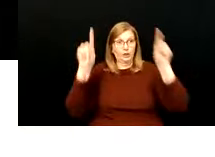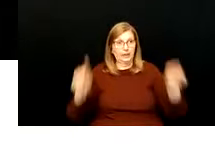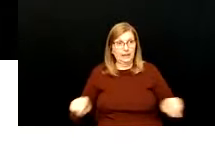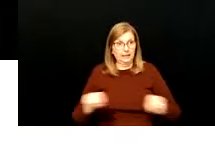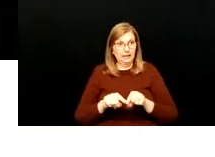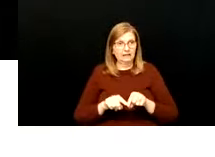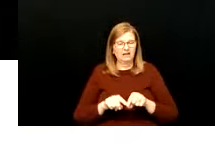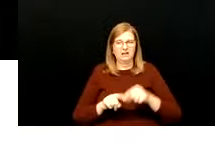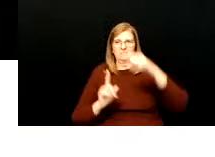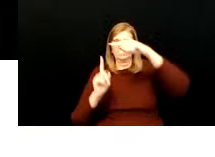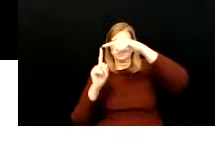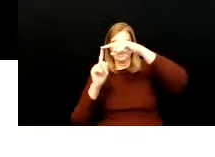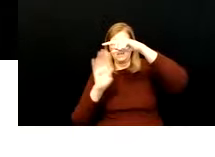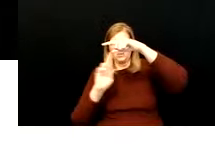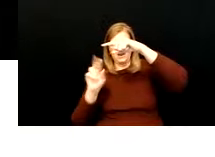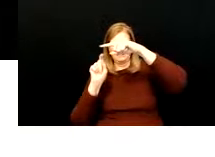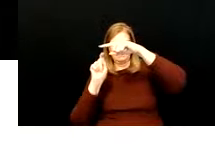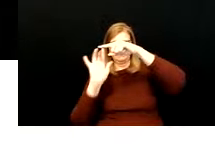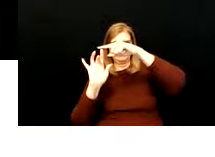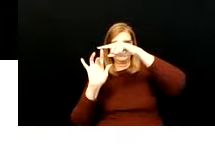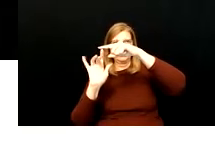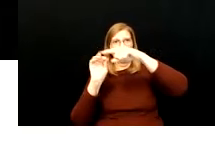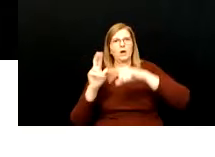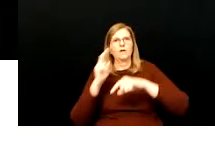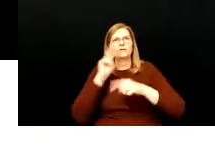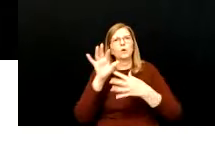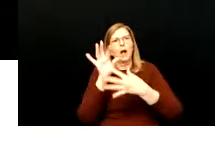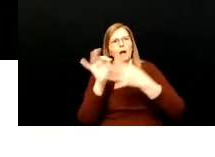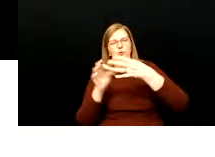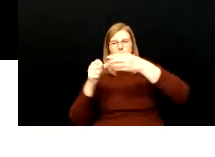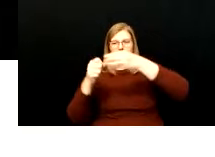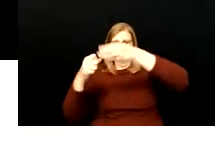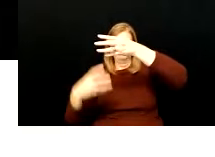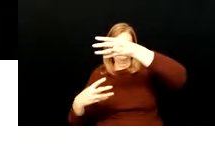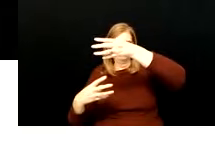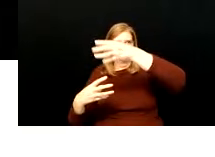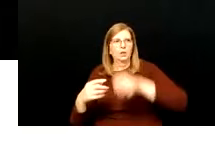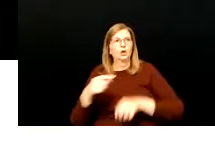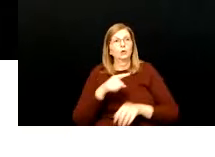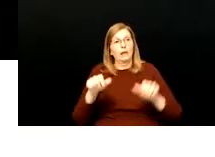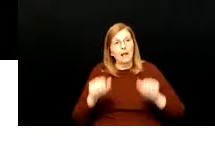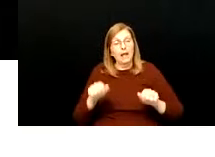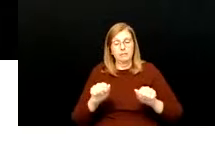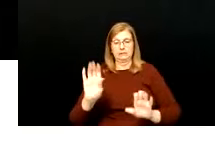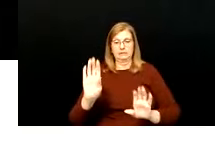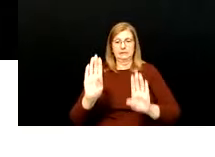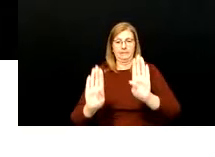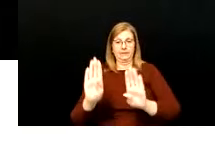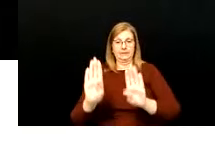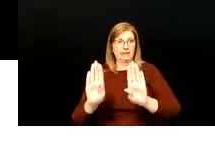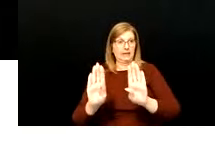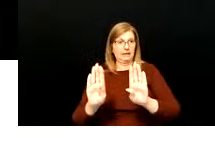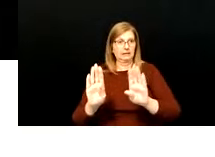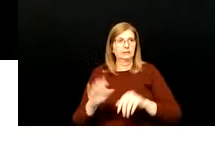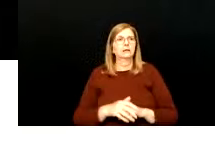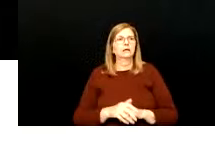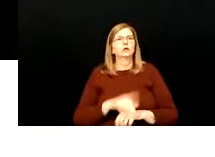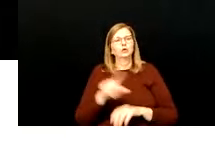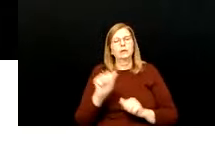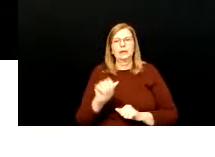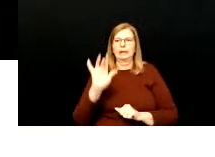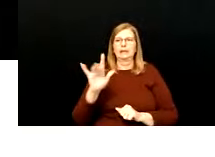the top right button, or view the options at the drop-down menu. You can enable it to do side-by-side mode. You can click on a